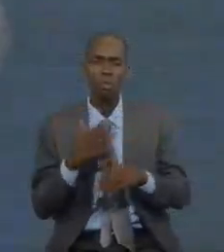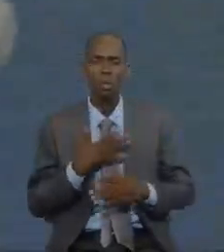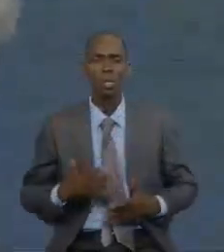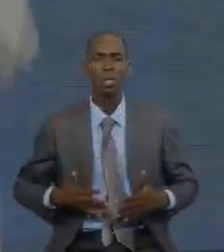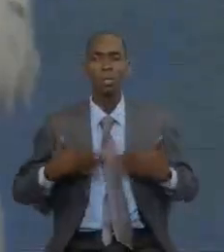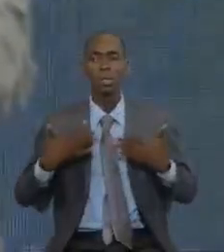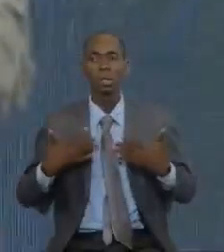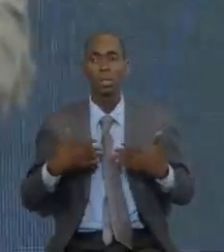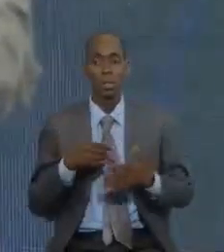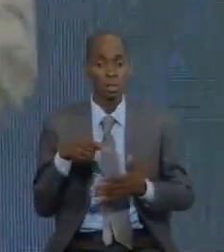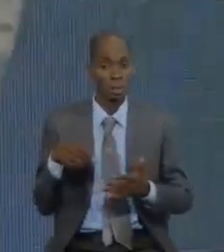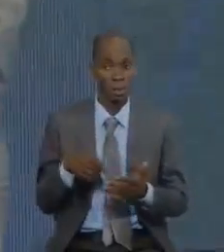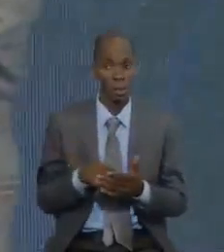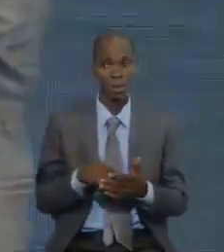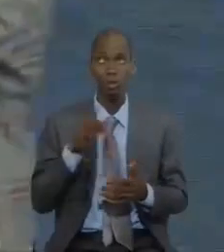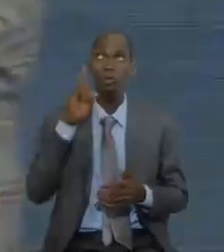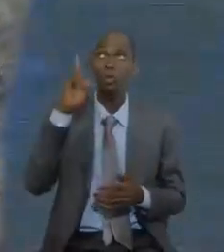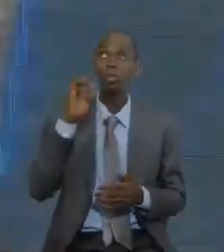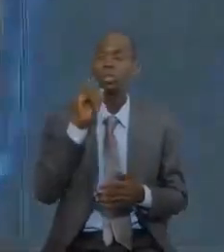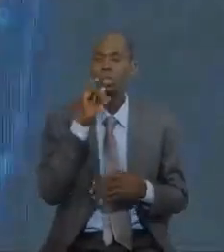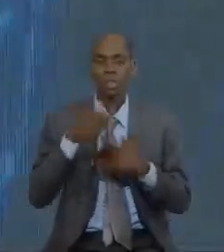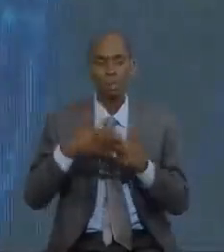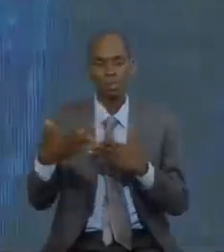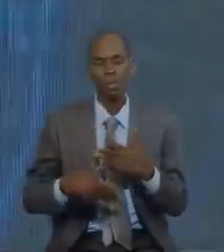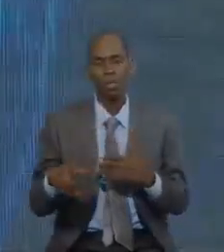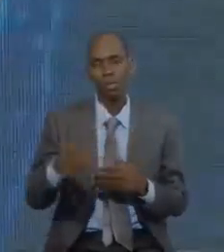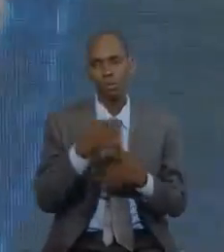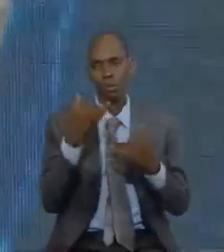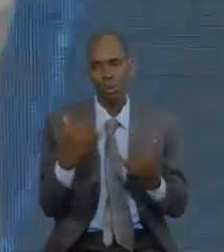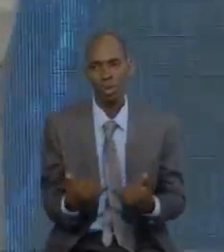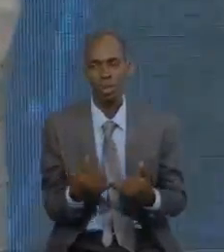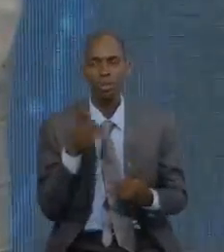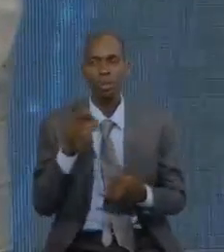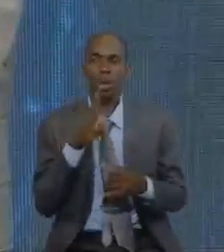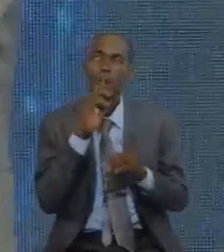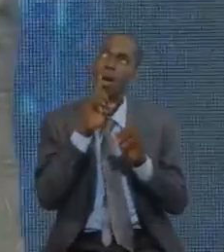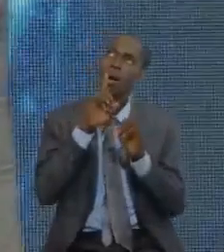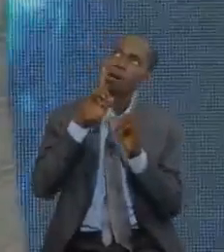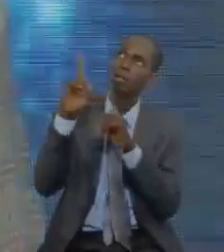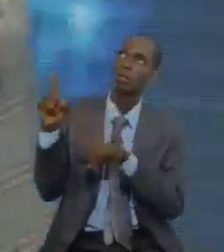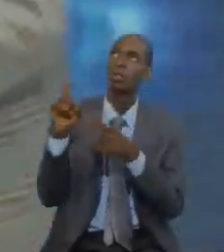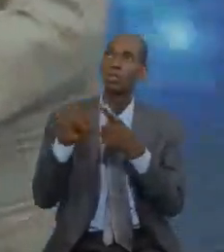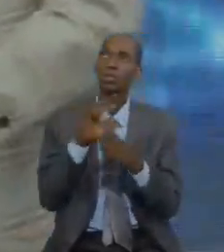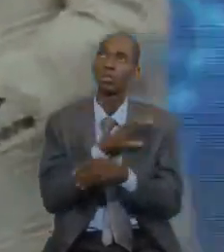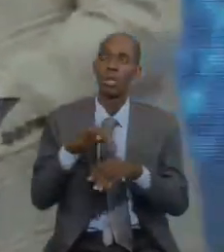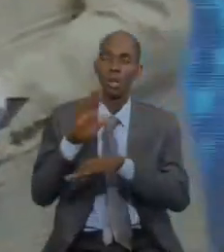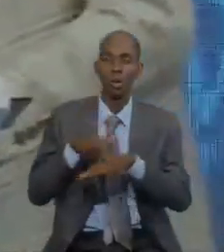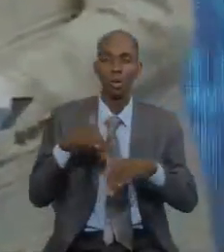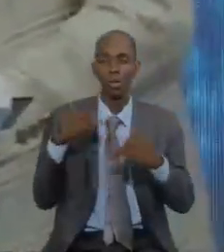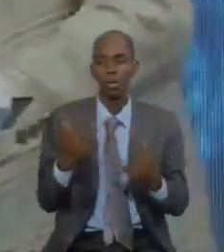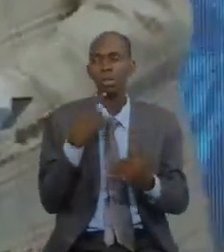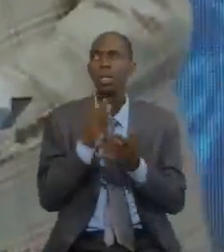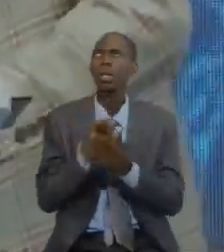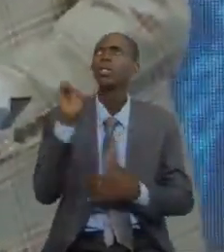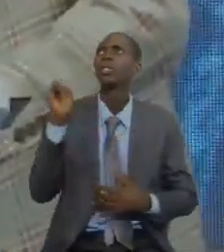That's why he's inviting you now. You are responding to Christ now. You're saying, yes, Lord,